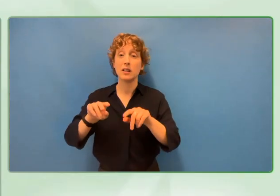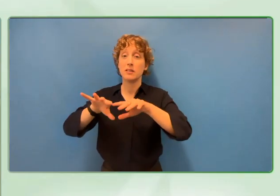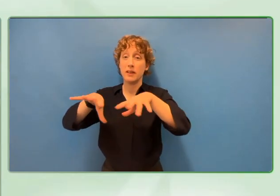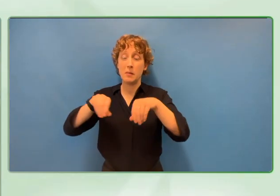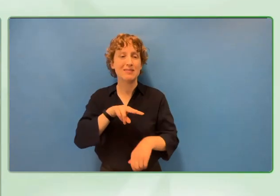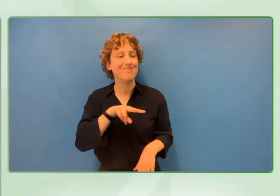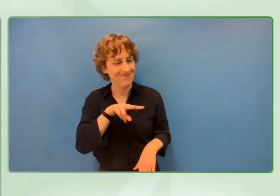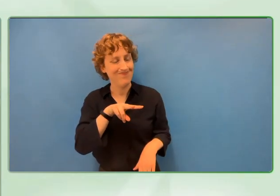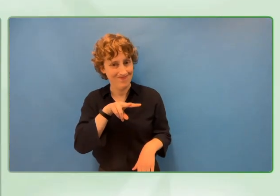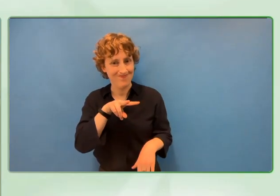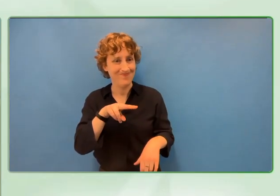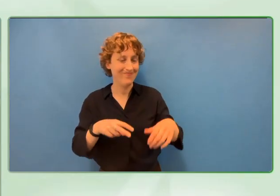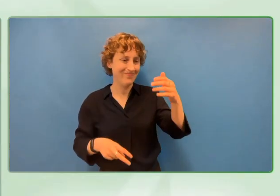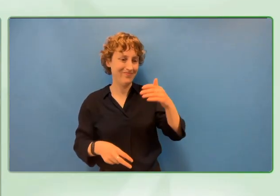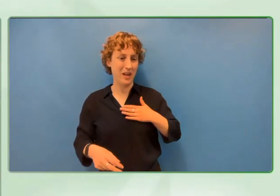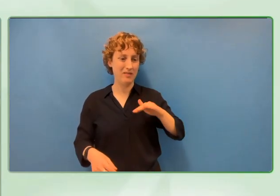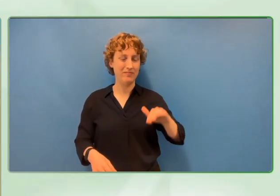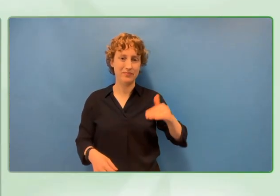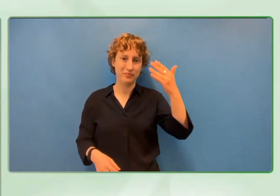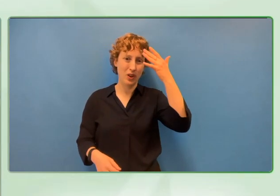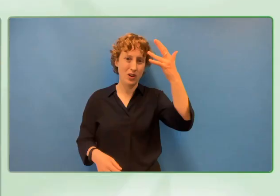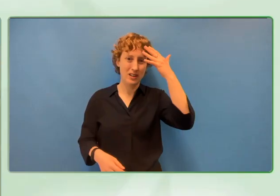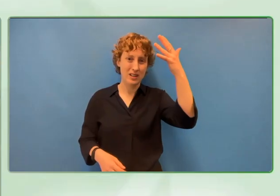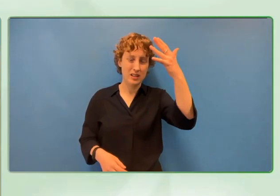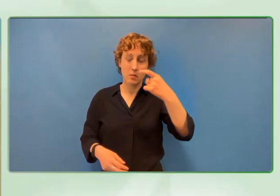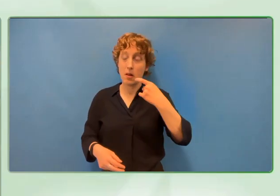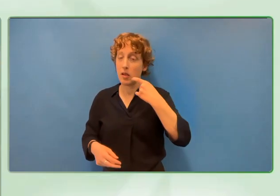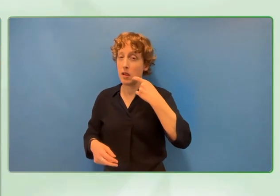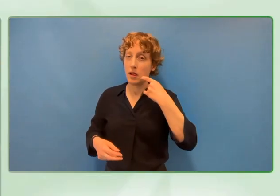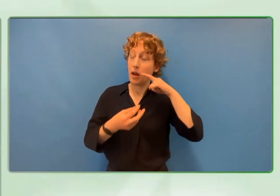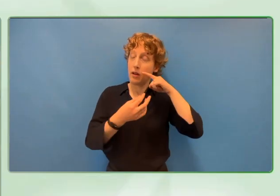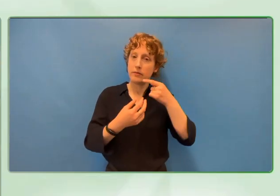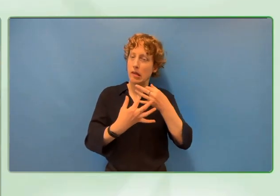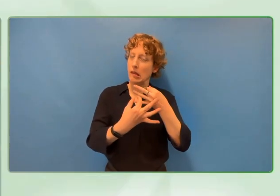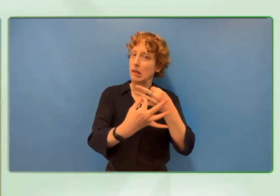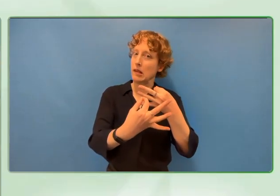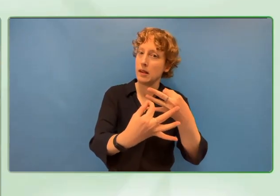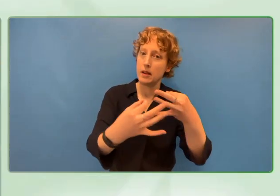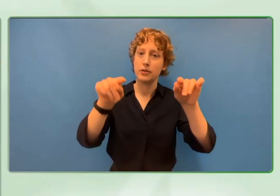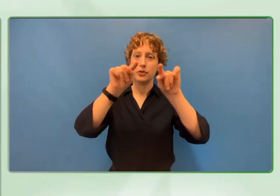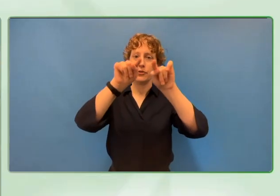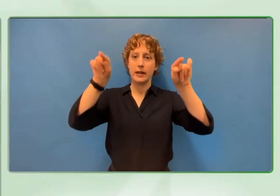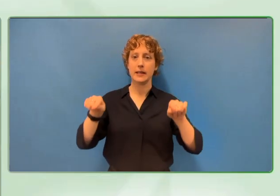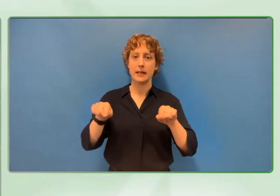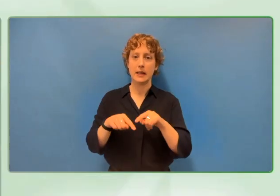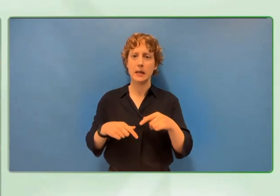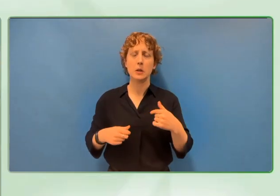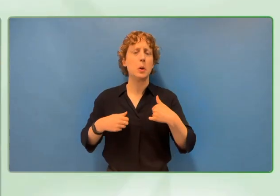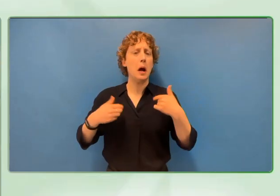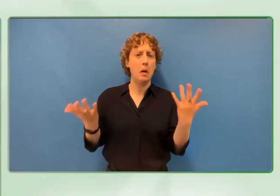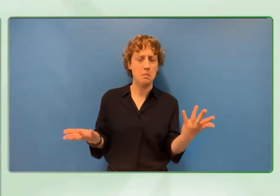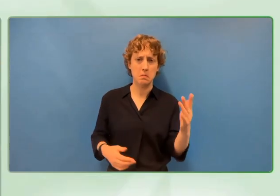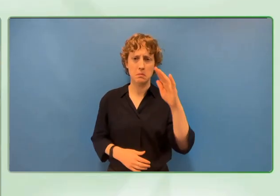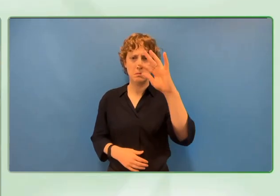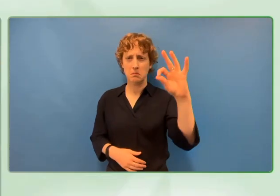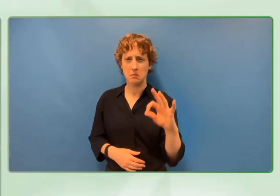So I'd really like to know how people are balancing the positives of screens versus the negative effects of early,